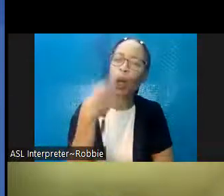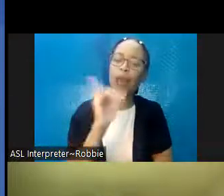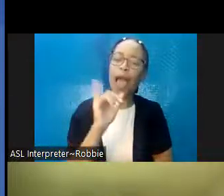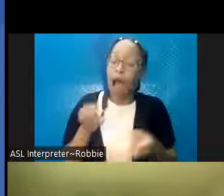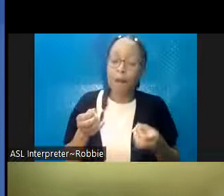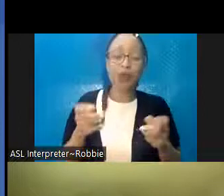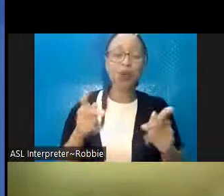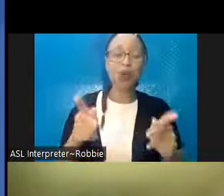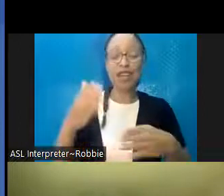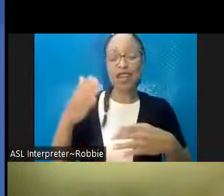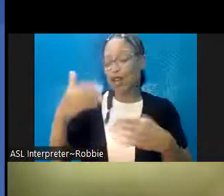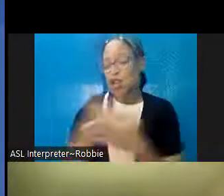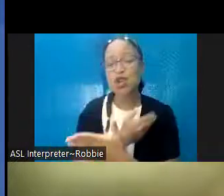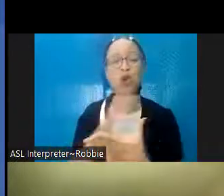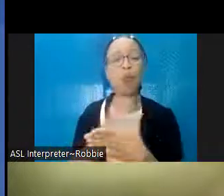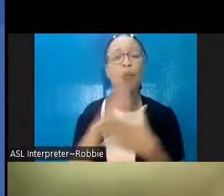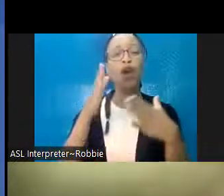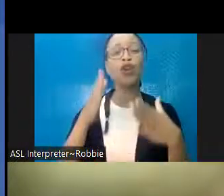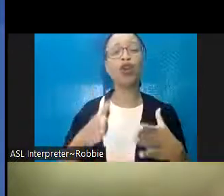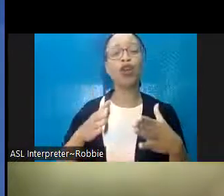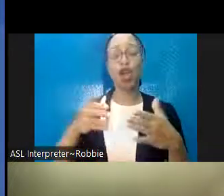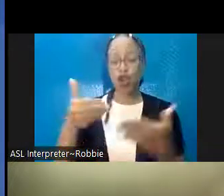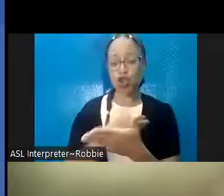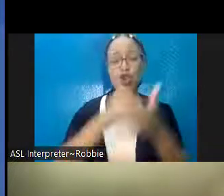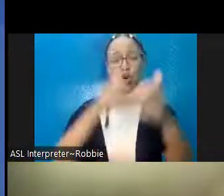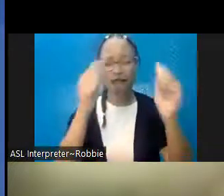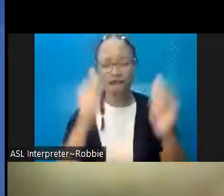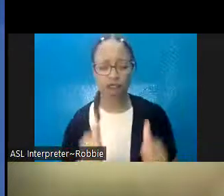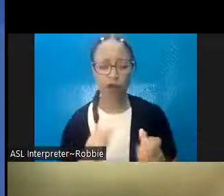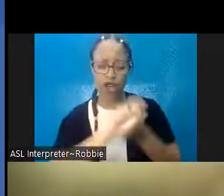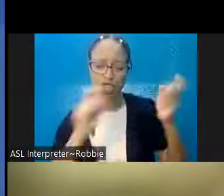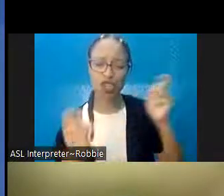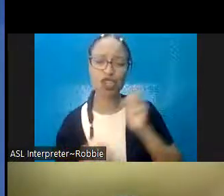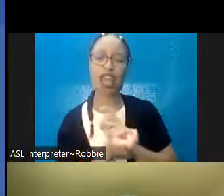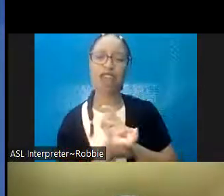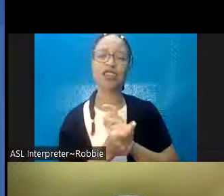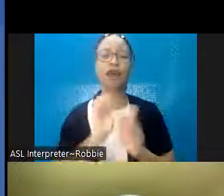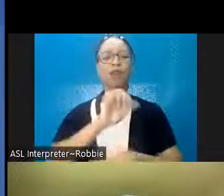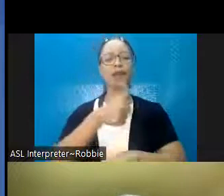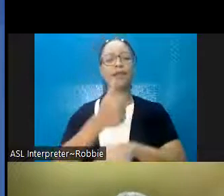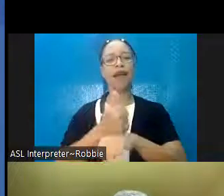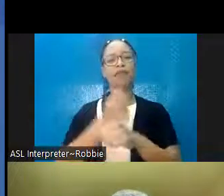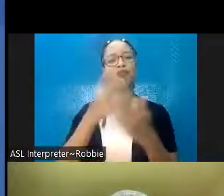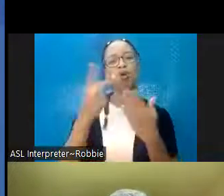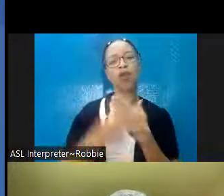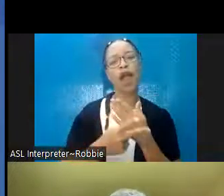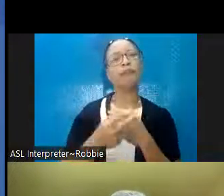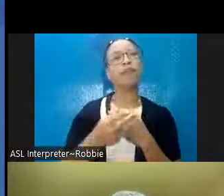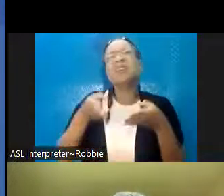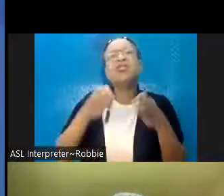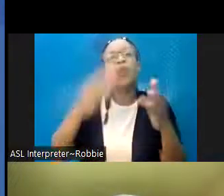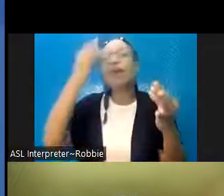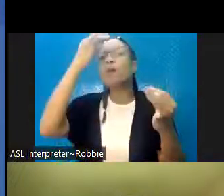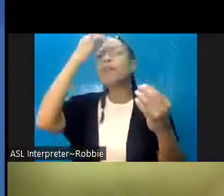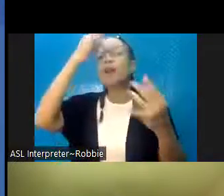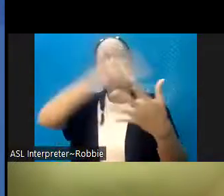new partners, new reconfigurations of the way that we partner and put programs together, the way that we think about all of